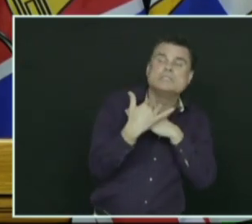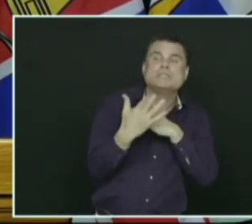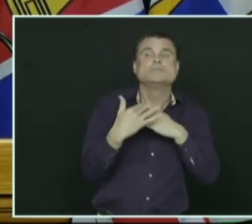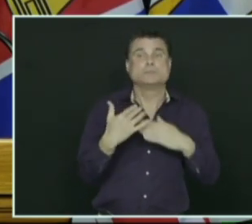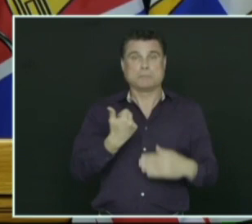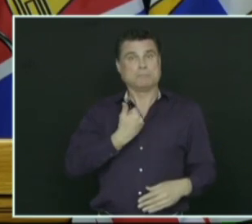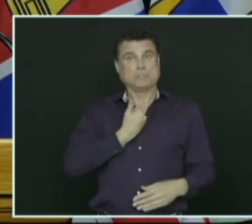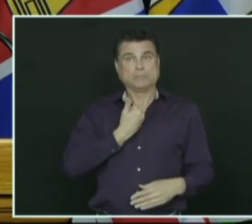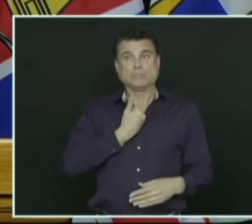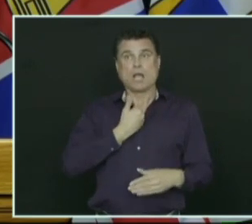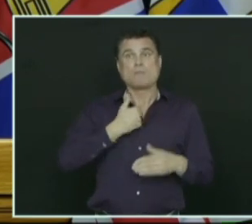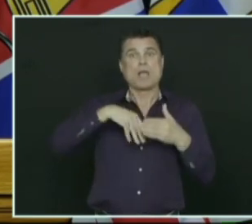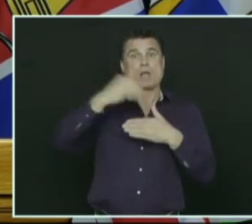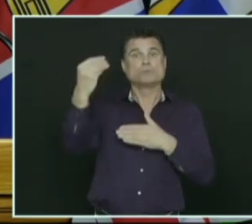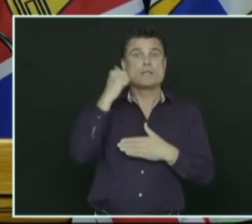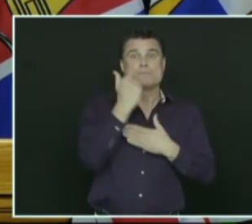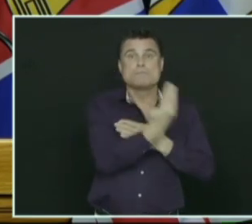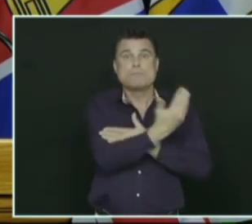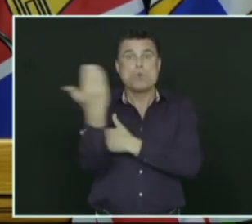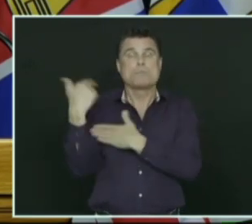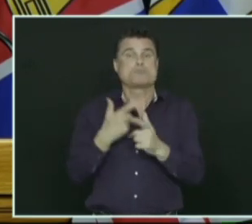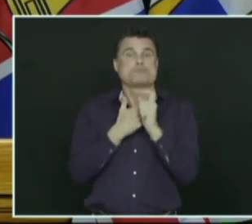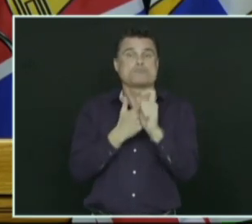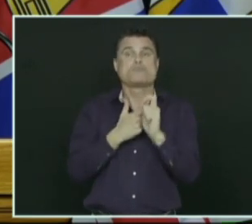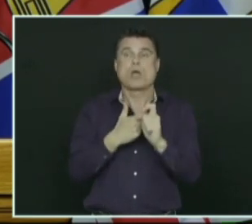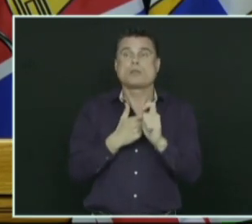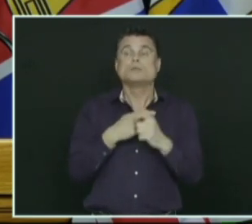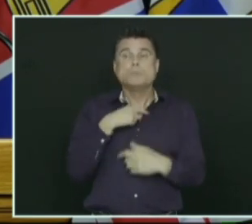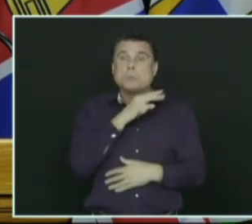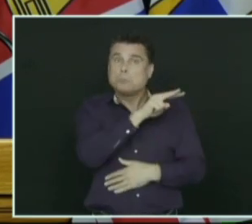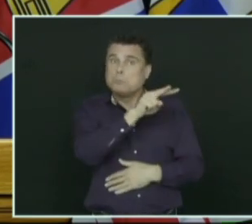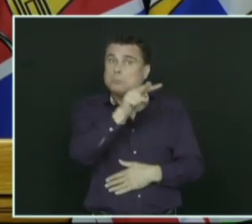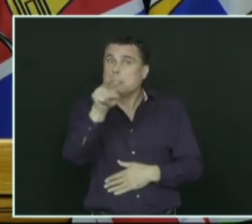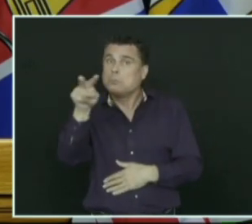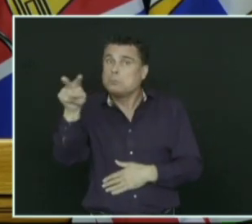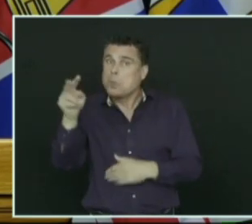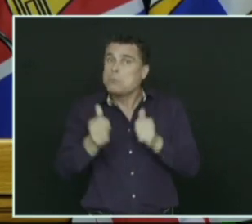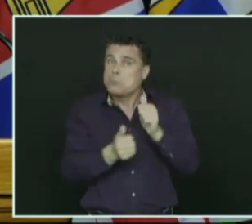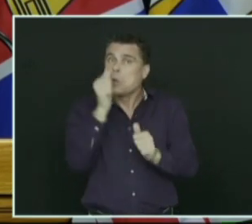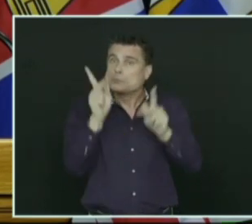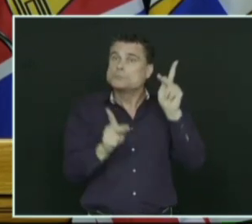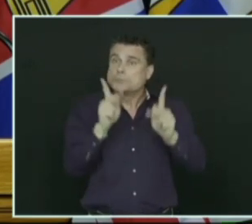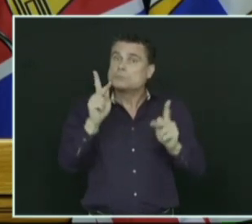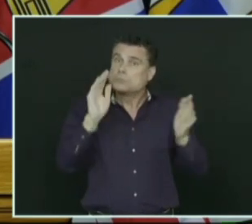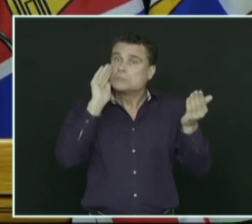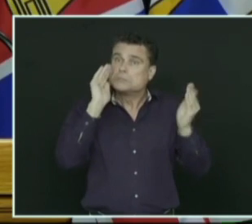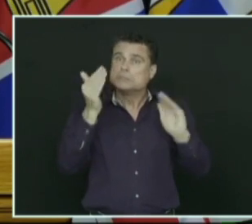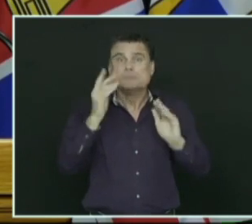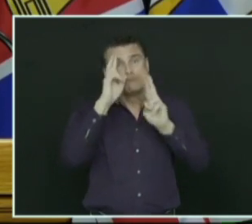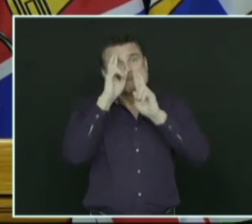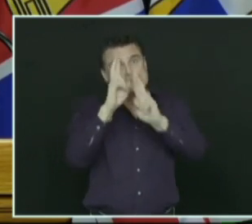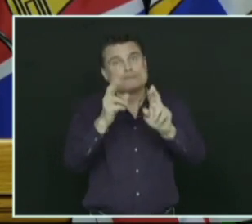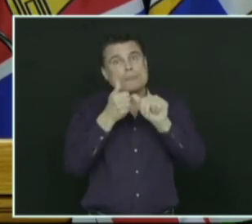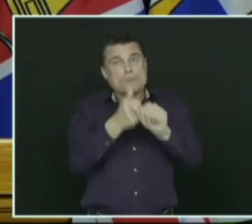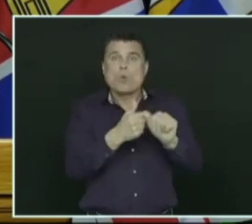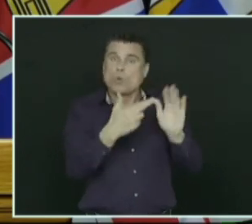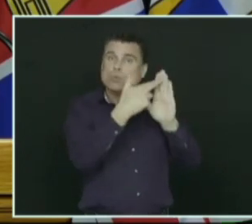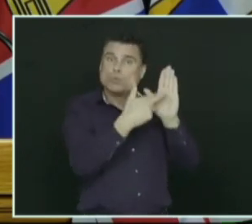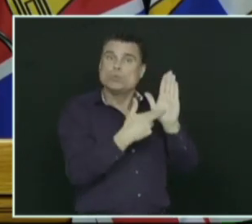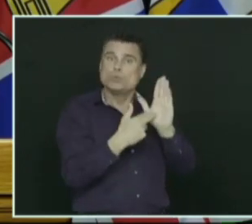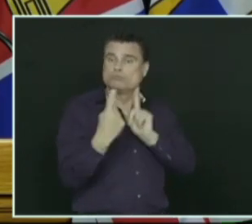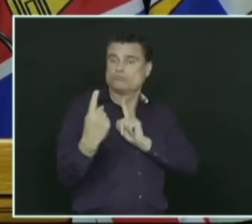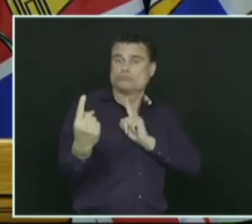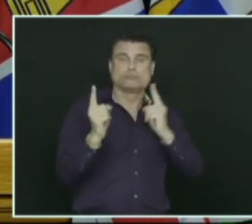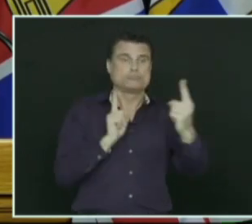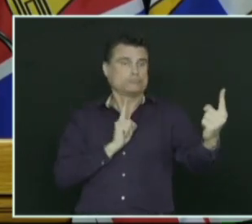So we now know that about the false negative rate can be as high as 30% early on in infection.